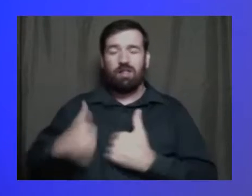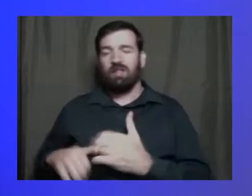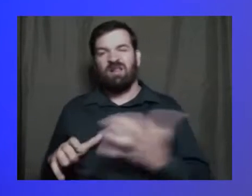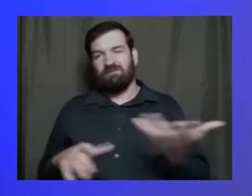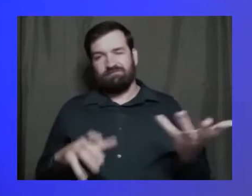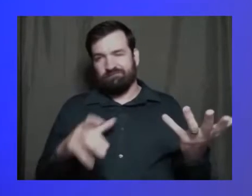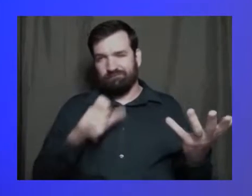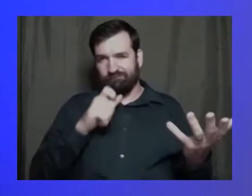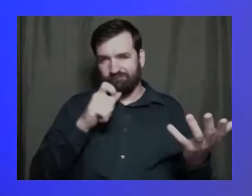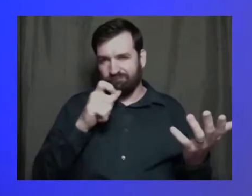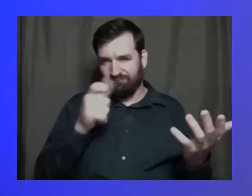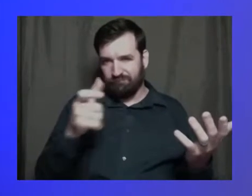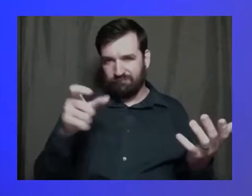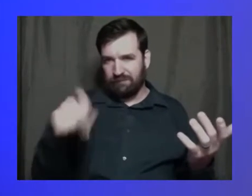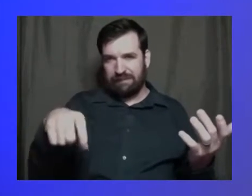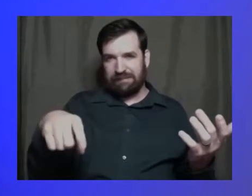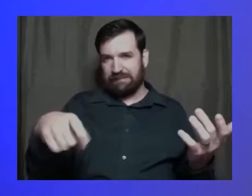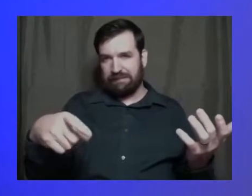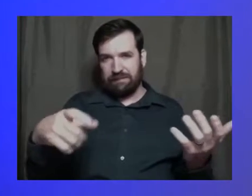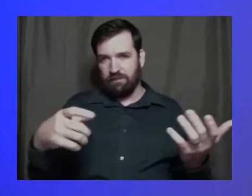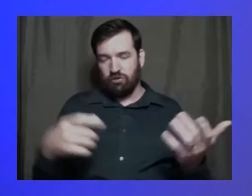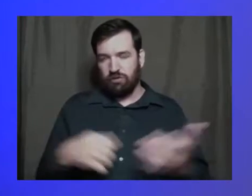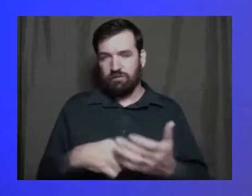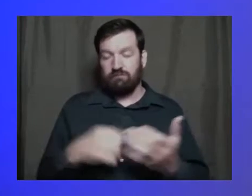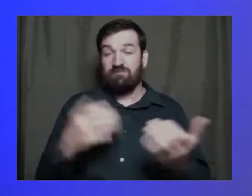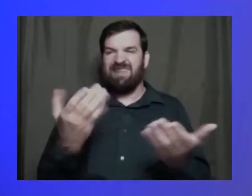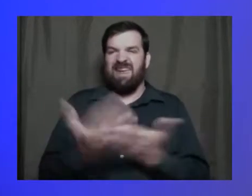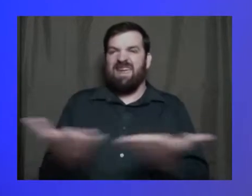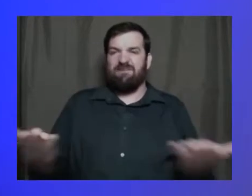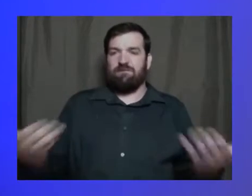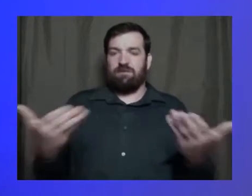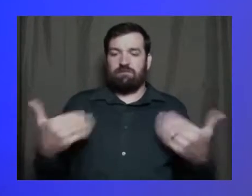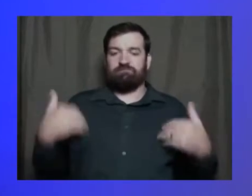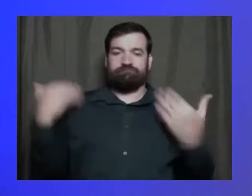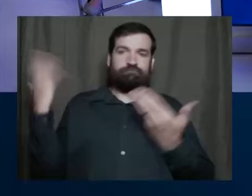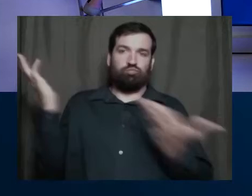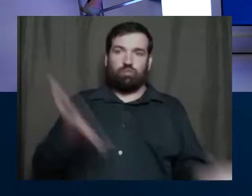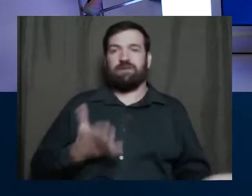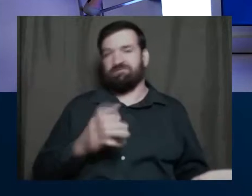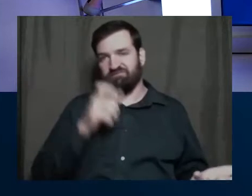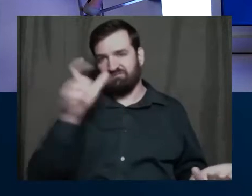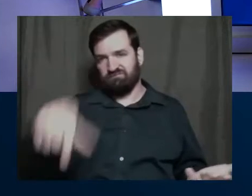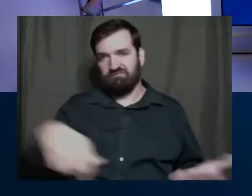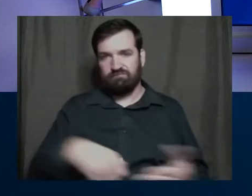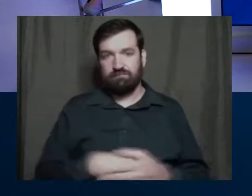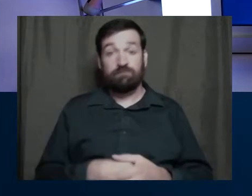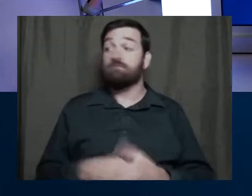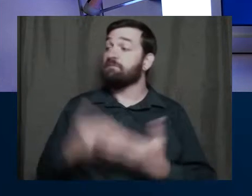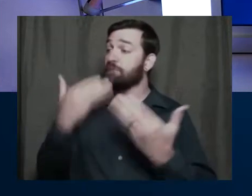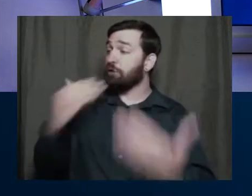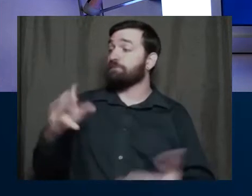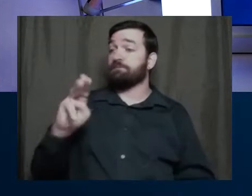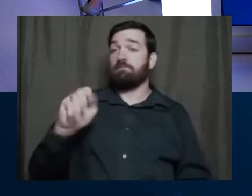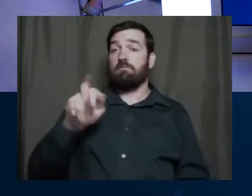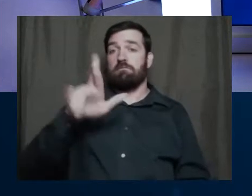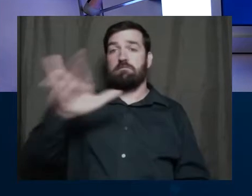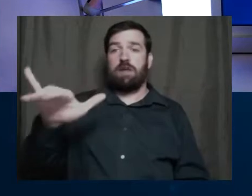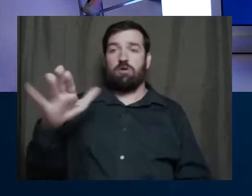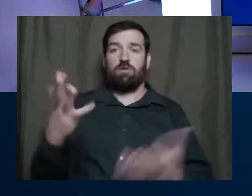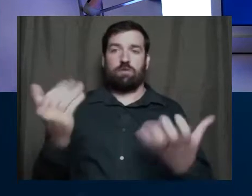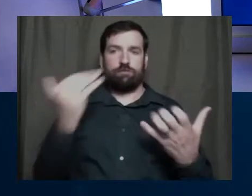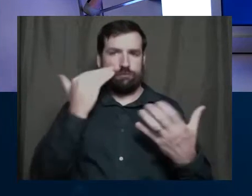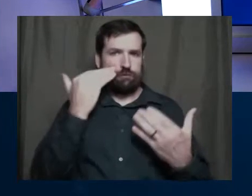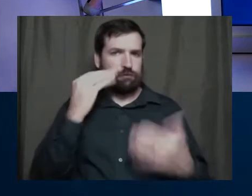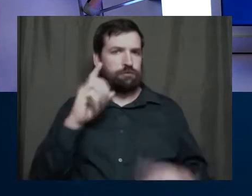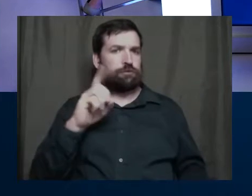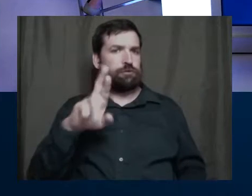all of their belongings when they get back into the house is necessary, though. All right, good to know. Mary says, wants to know, Dr. Schuster, do we know how